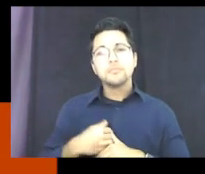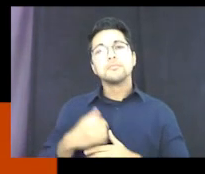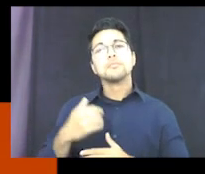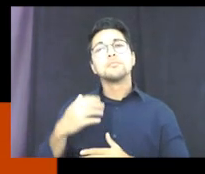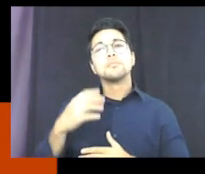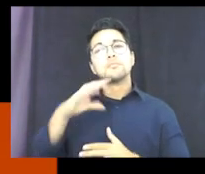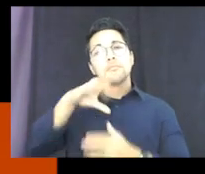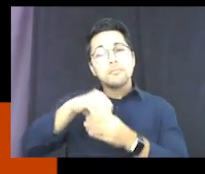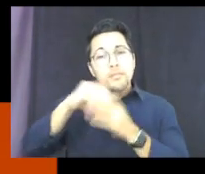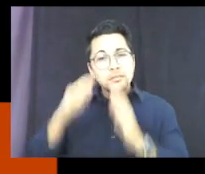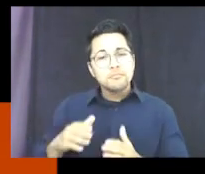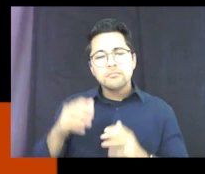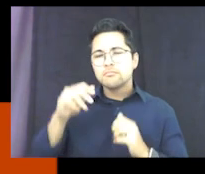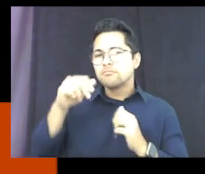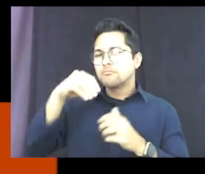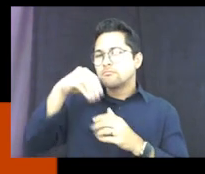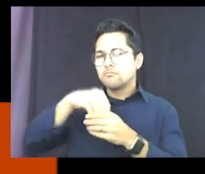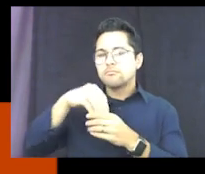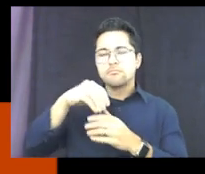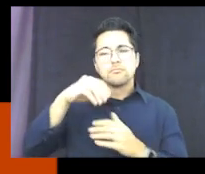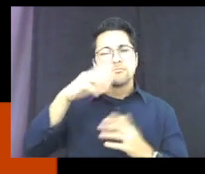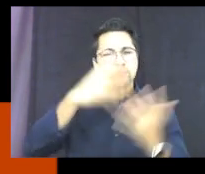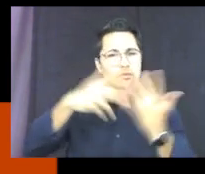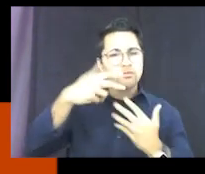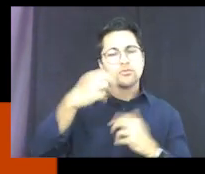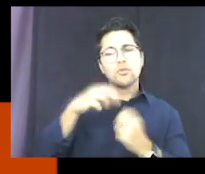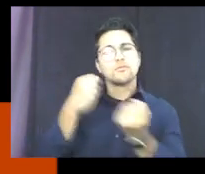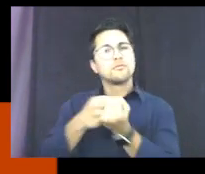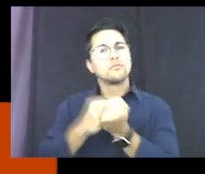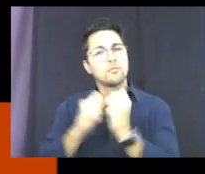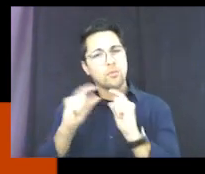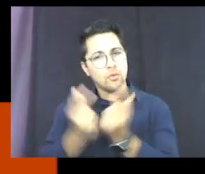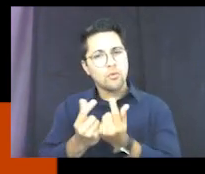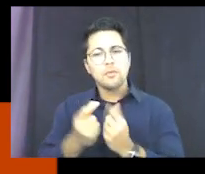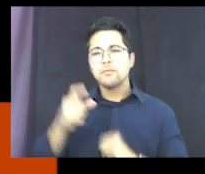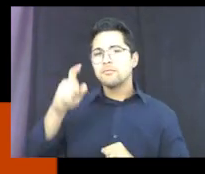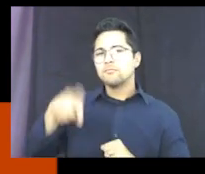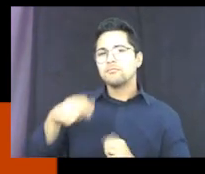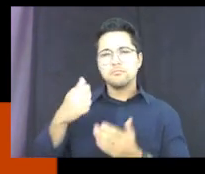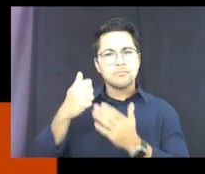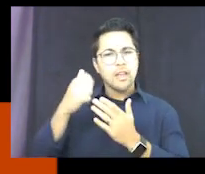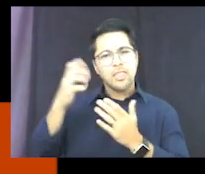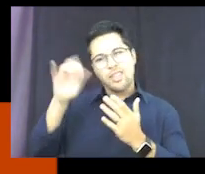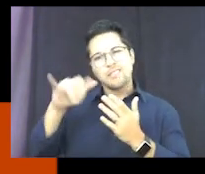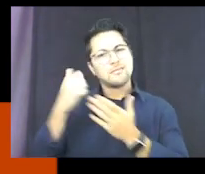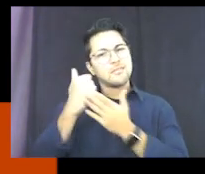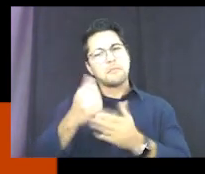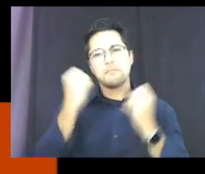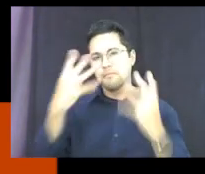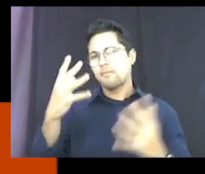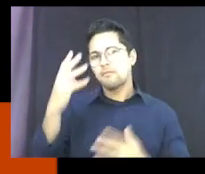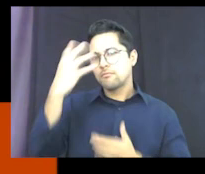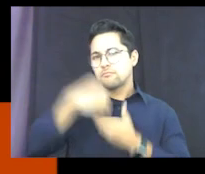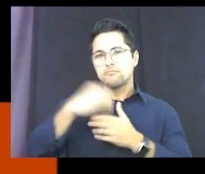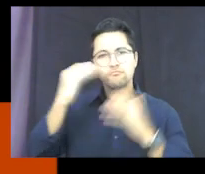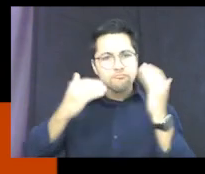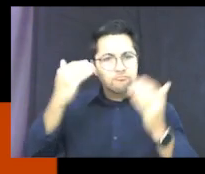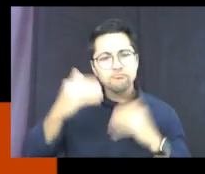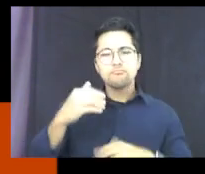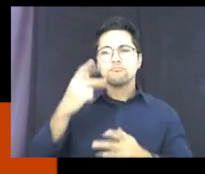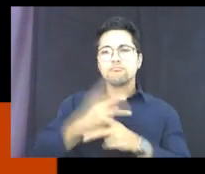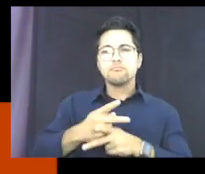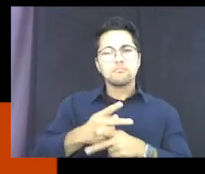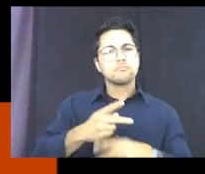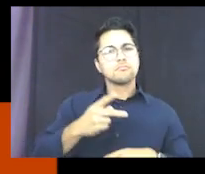participation within a social and/or a support group has helped many autistic adults form lasting friendships